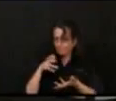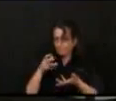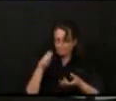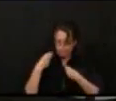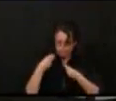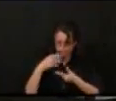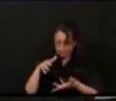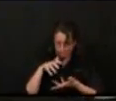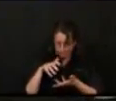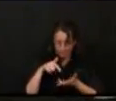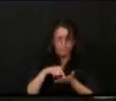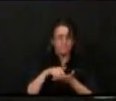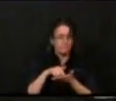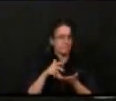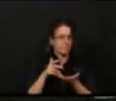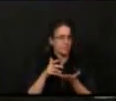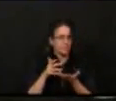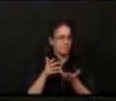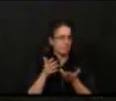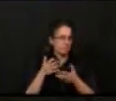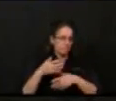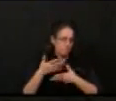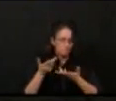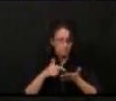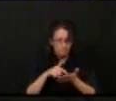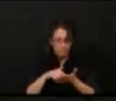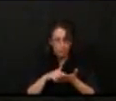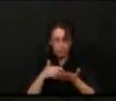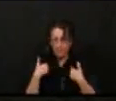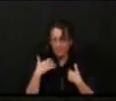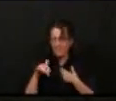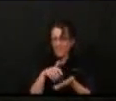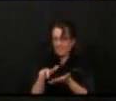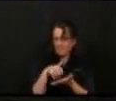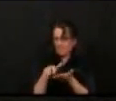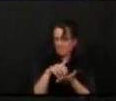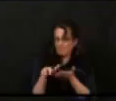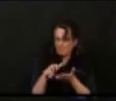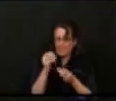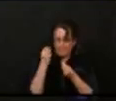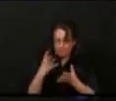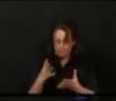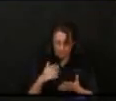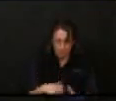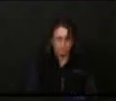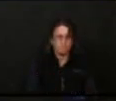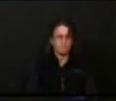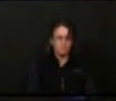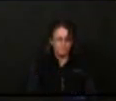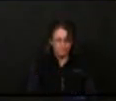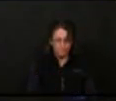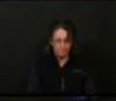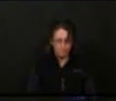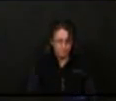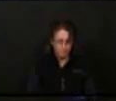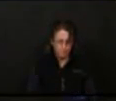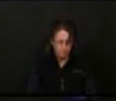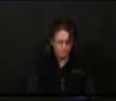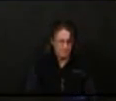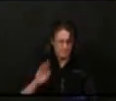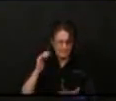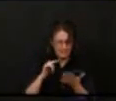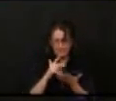provides, as I understand from the memos, although I don't really see it exactly in the budget documents, for about a 1 cent